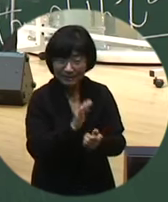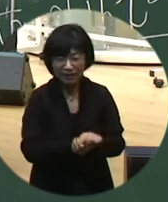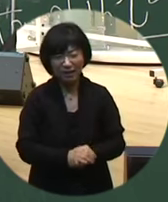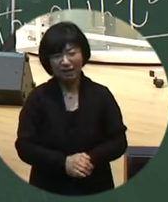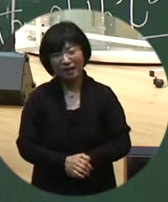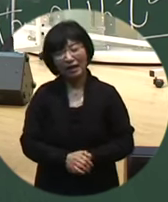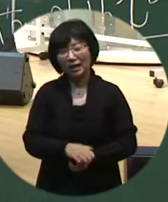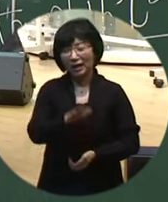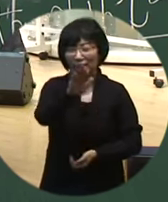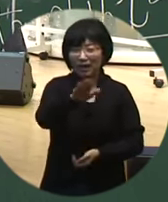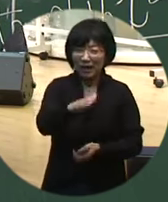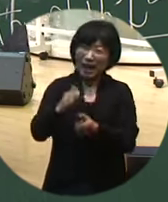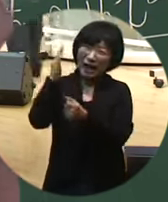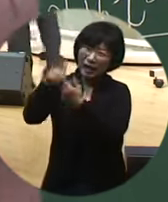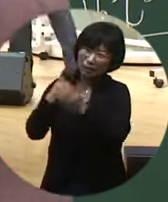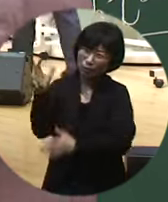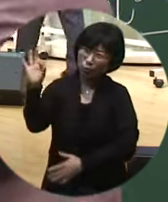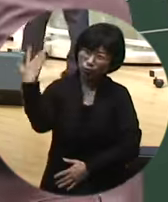kind of prayer.